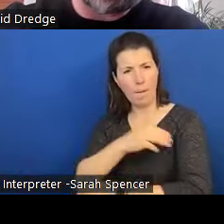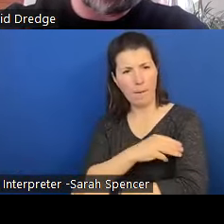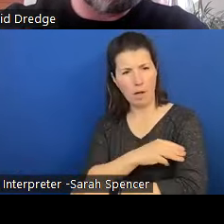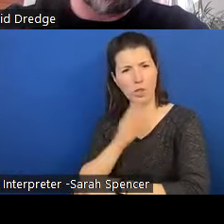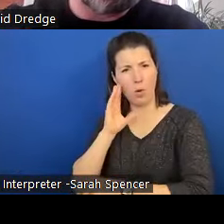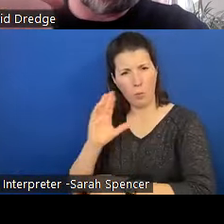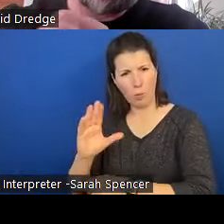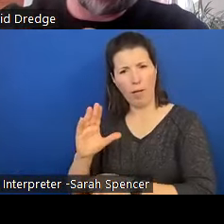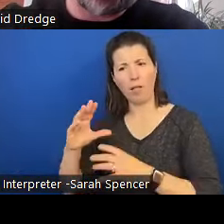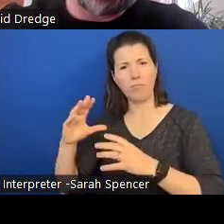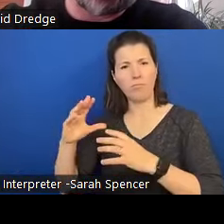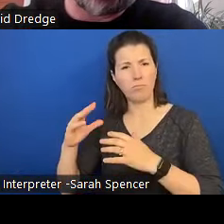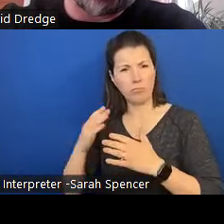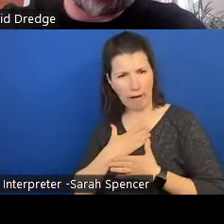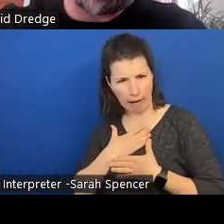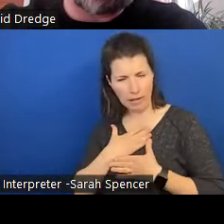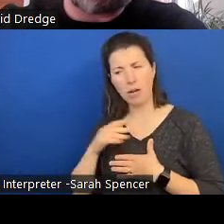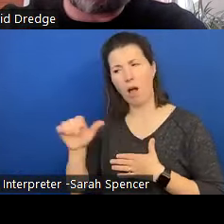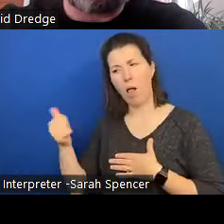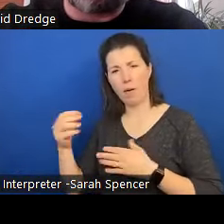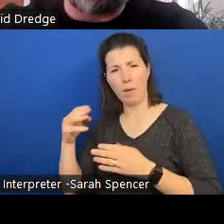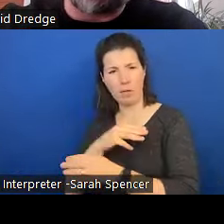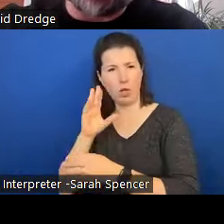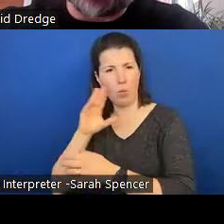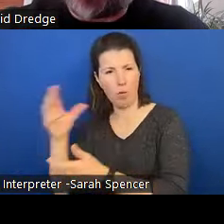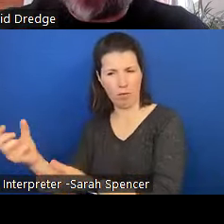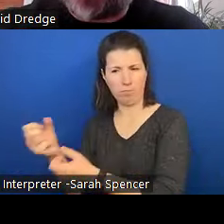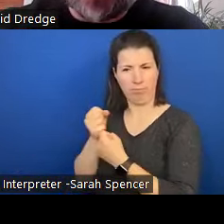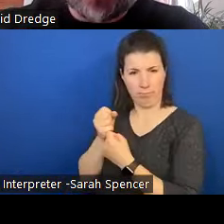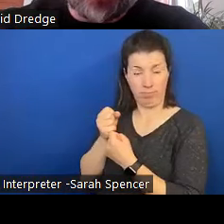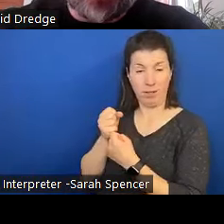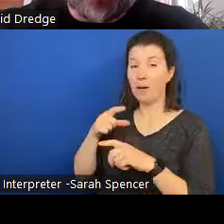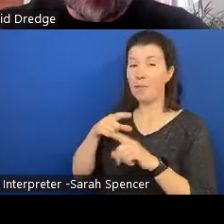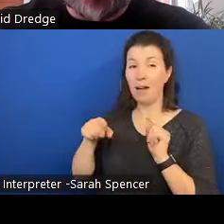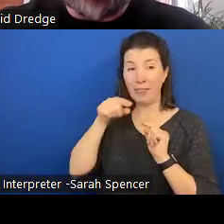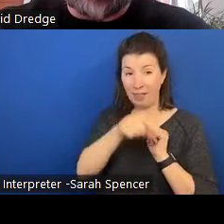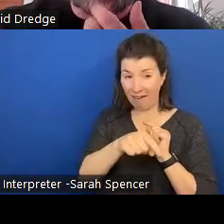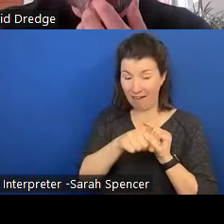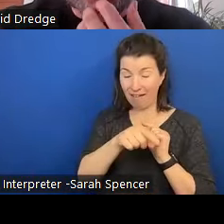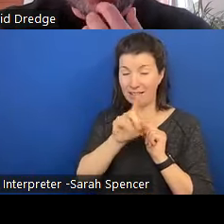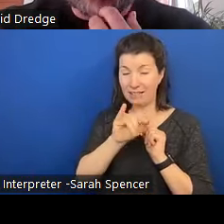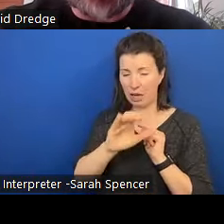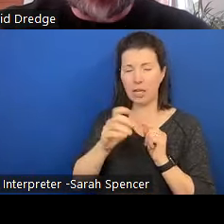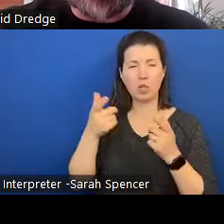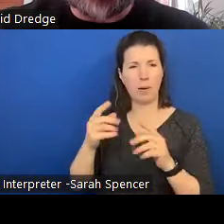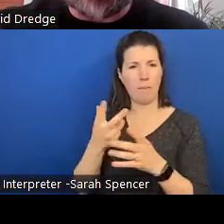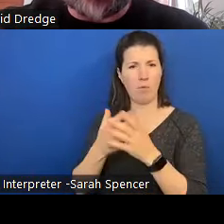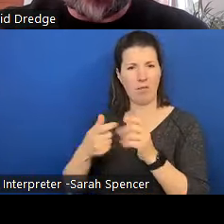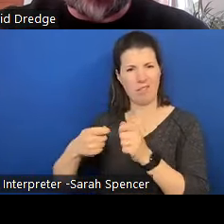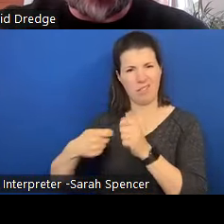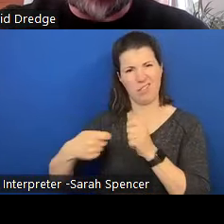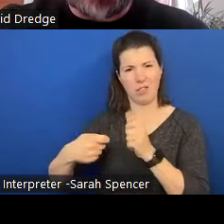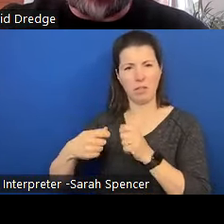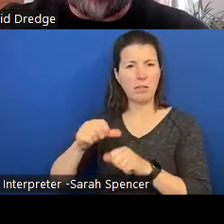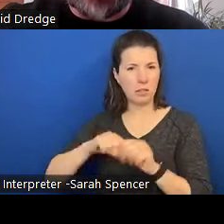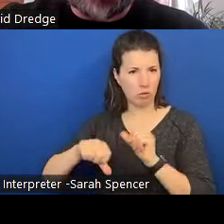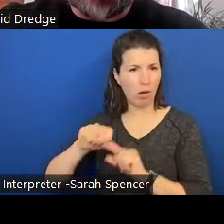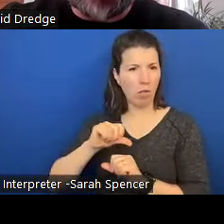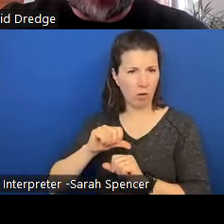same time, it's going to be an unnatural movement and position. And then there's rigidity, which is sort of the tone